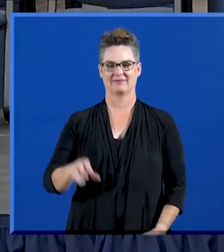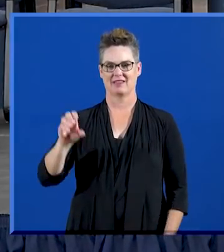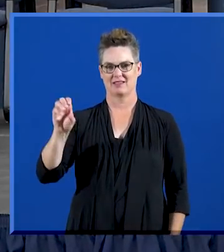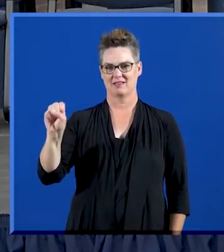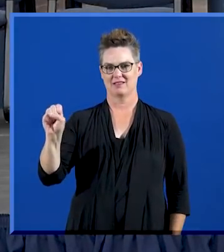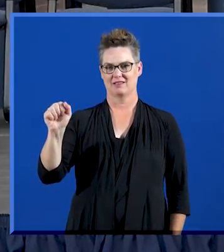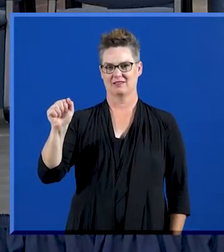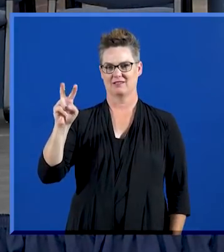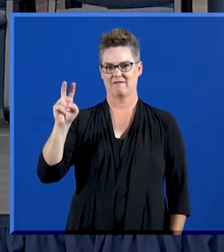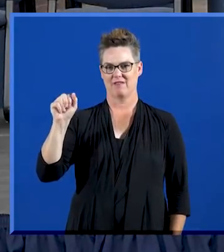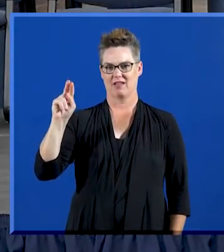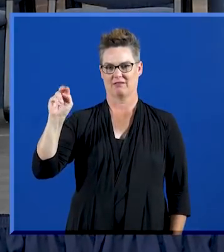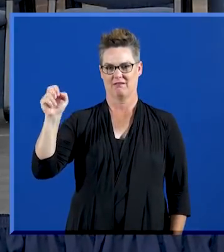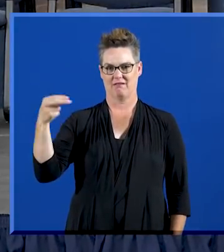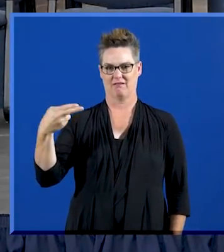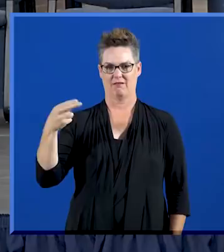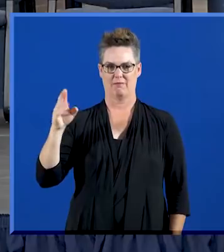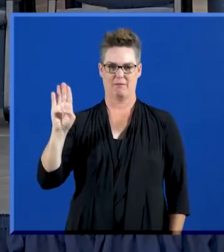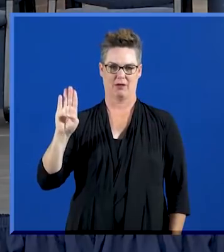Savannah Bodwell.